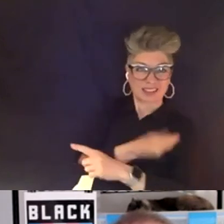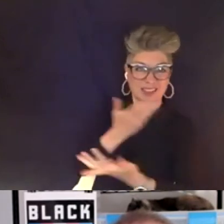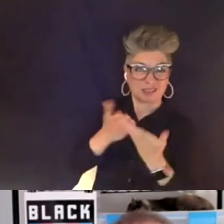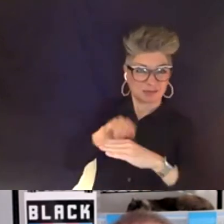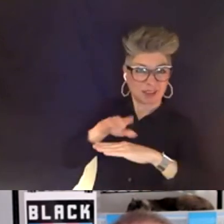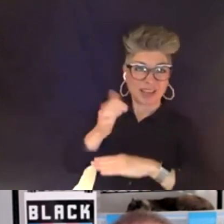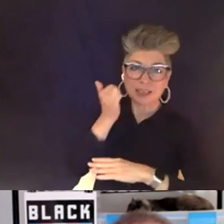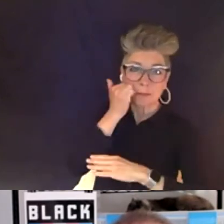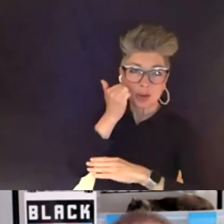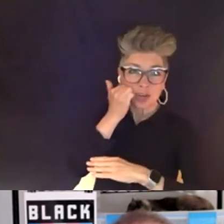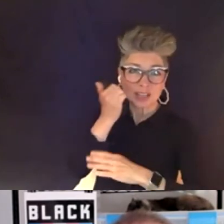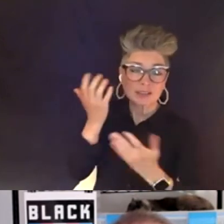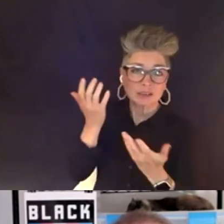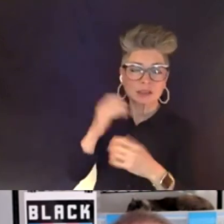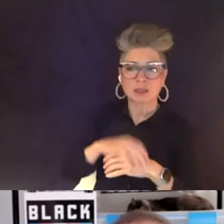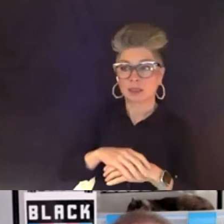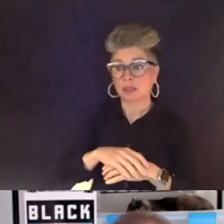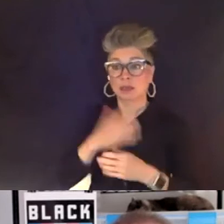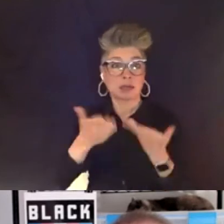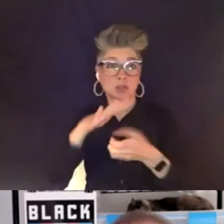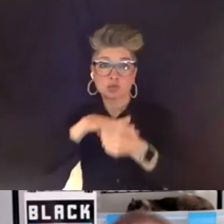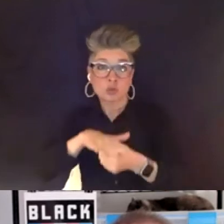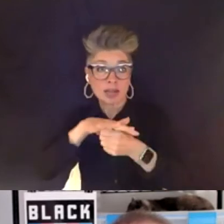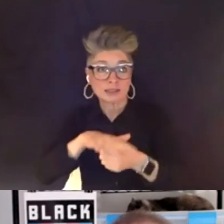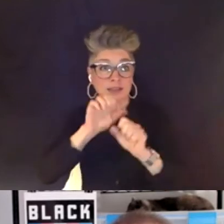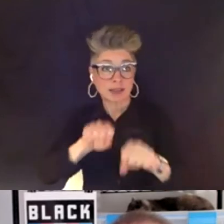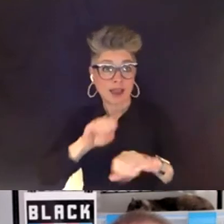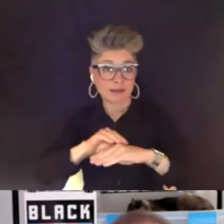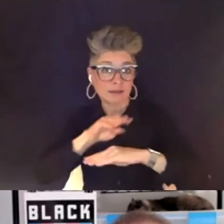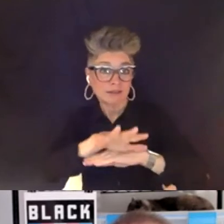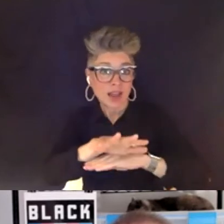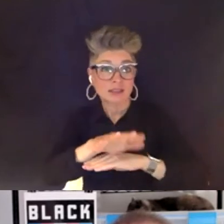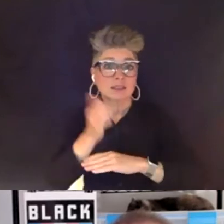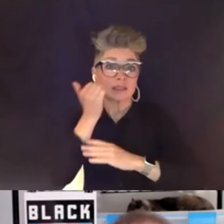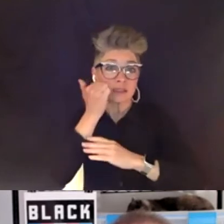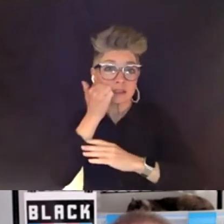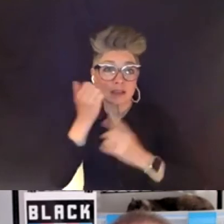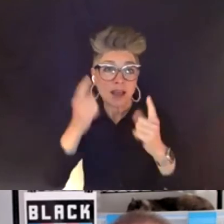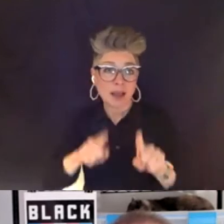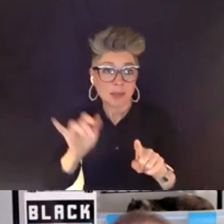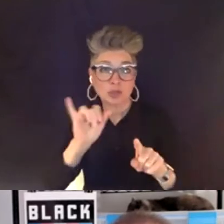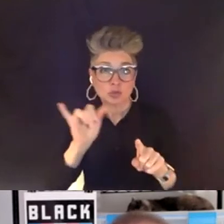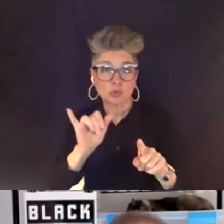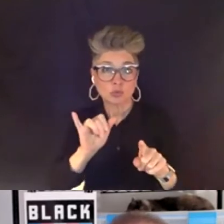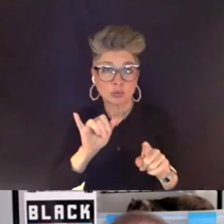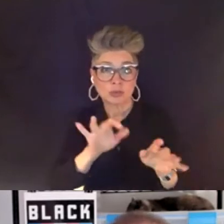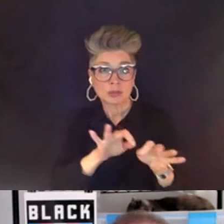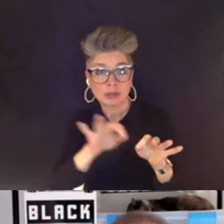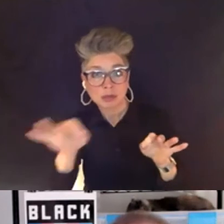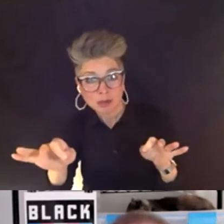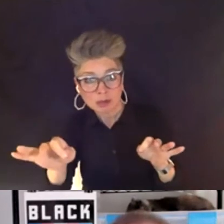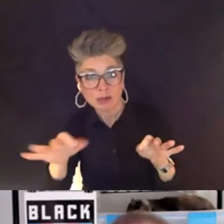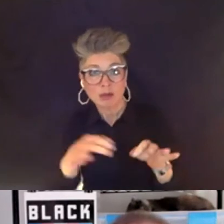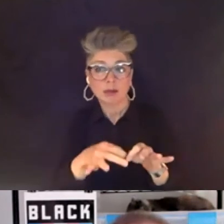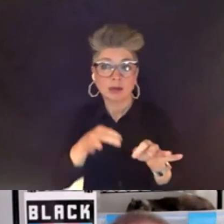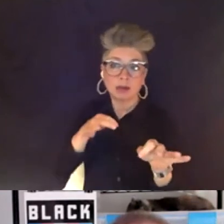periods. Stress can affect the way that menses occur. So that, might be in the same boat